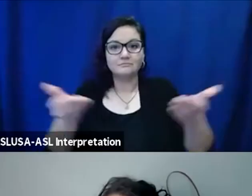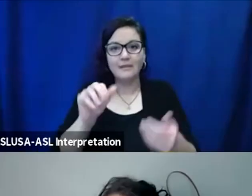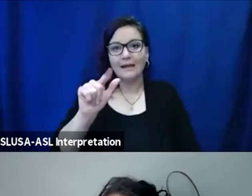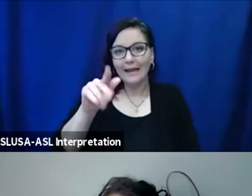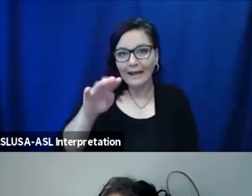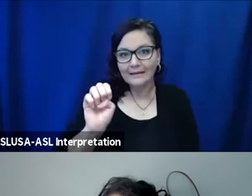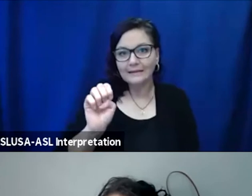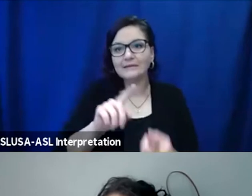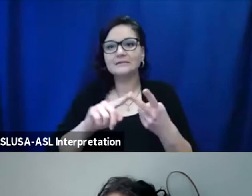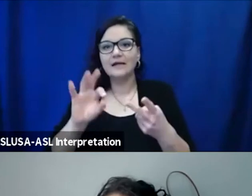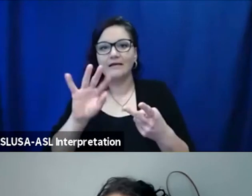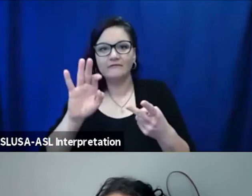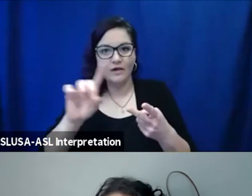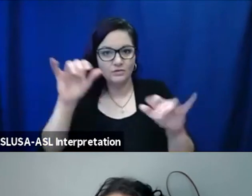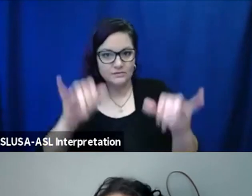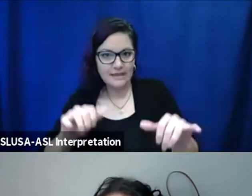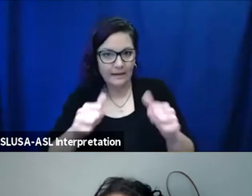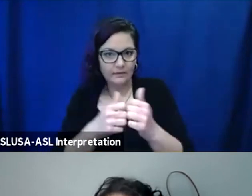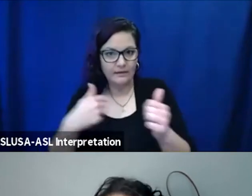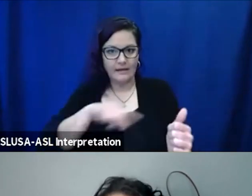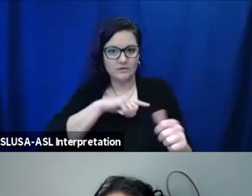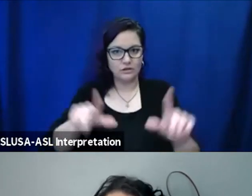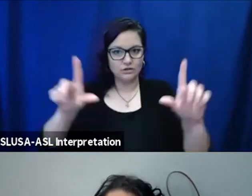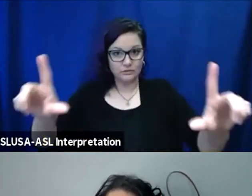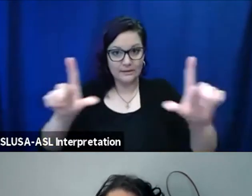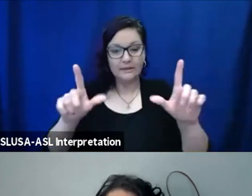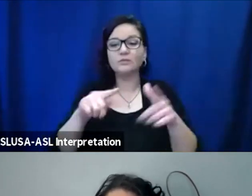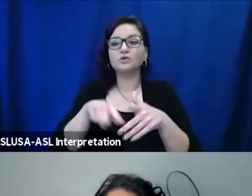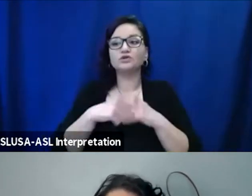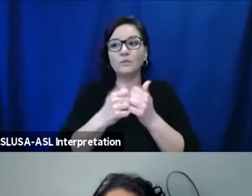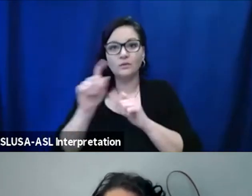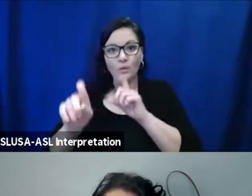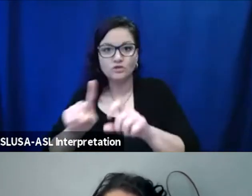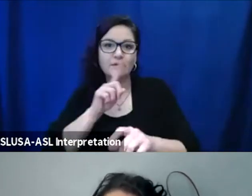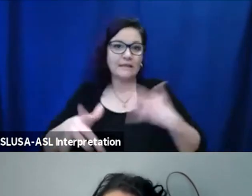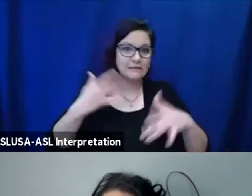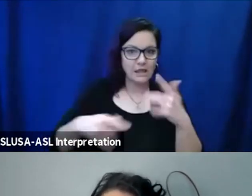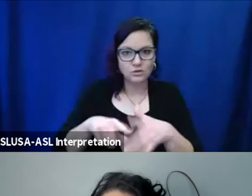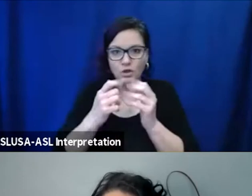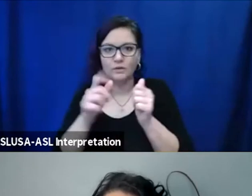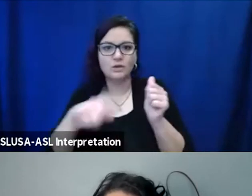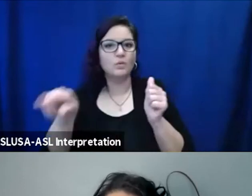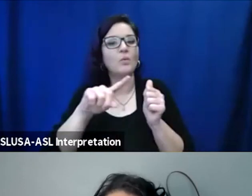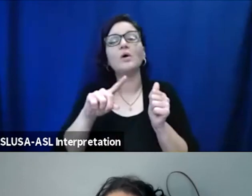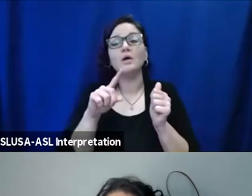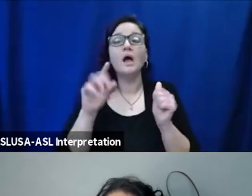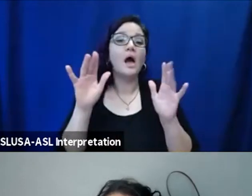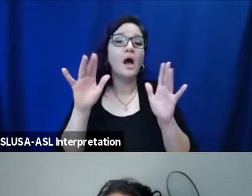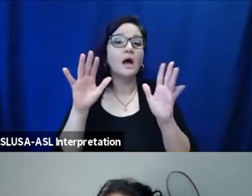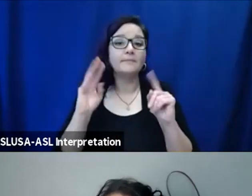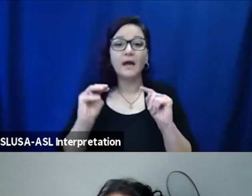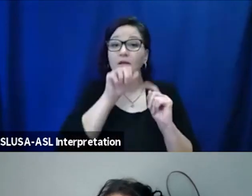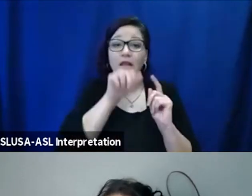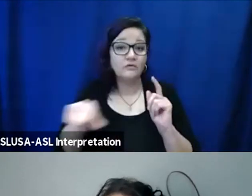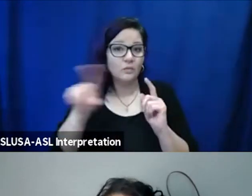stay on the screen here as we kick off our questions. So excited to get started with you. I would love for you